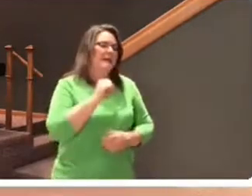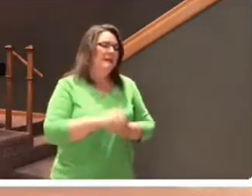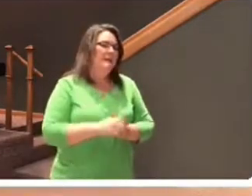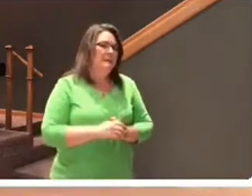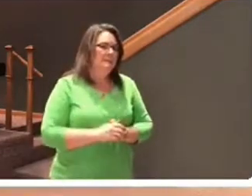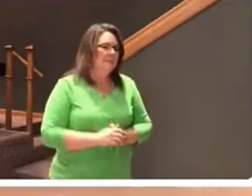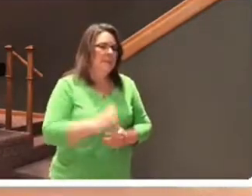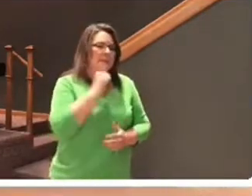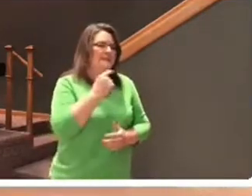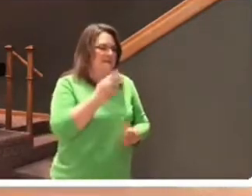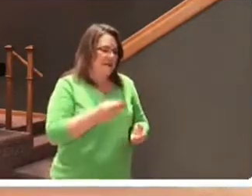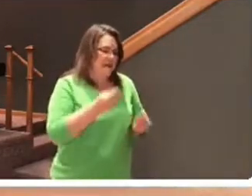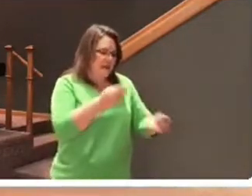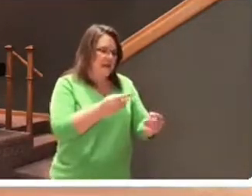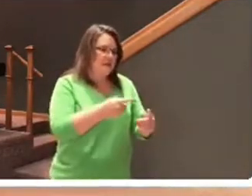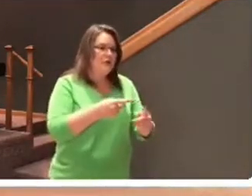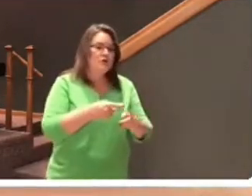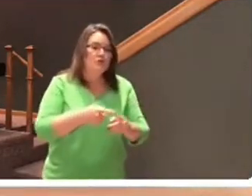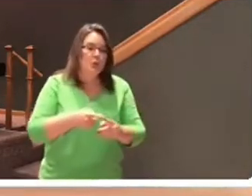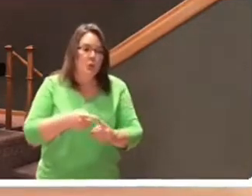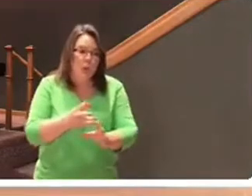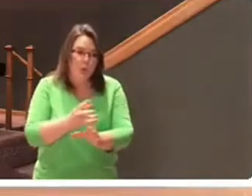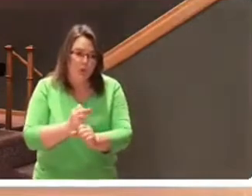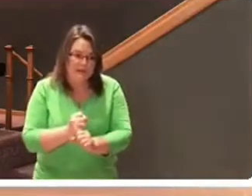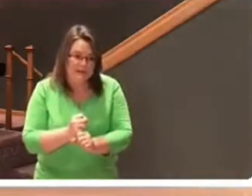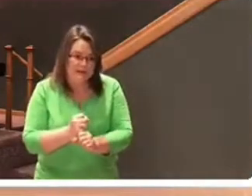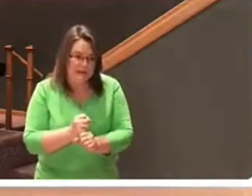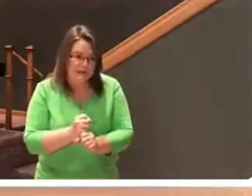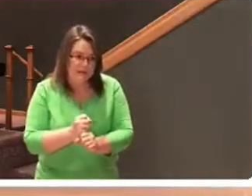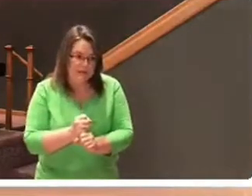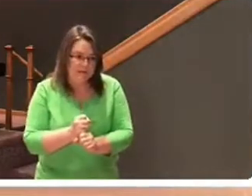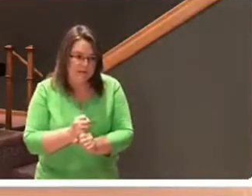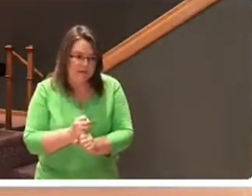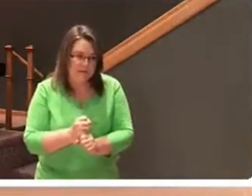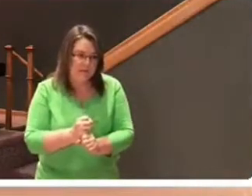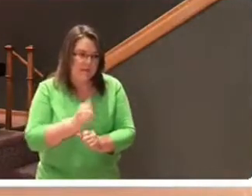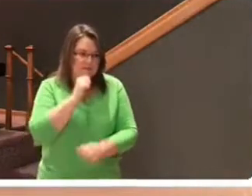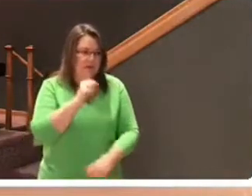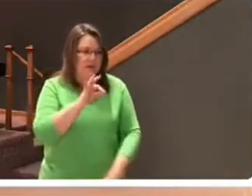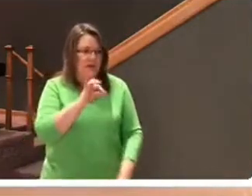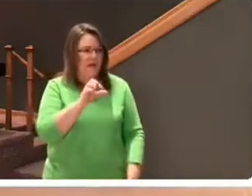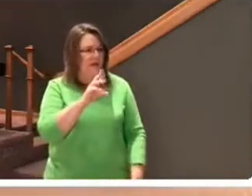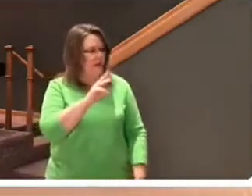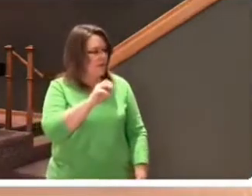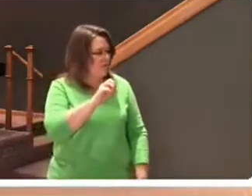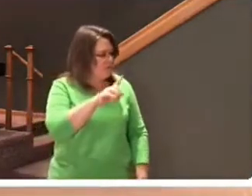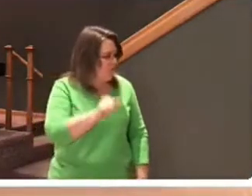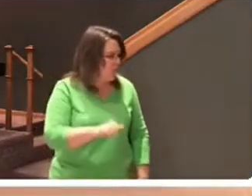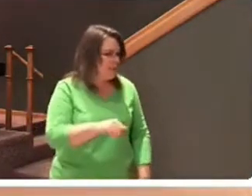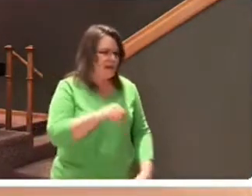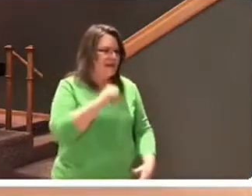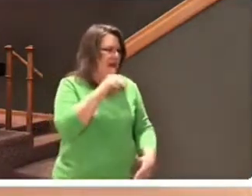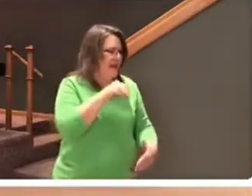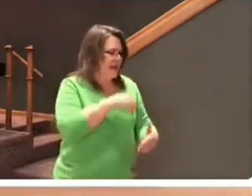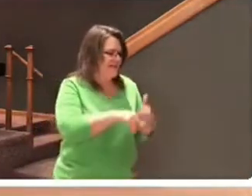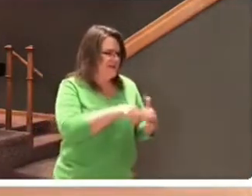it doesn't say give to receive. It's not a formula. It's not an